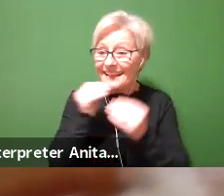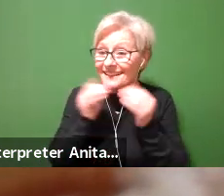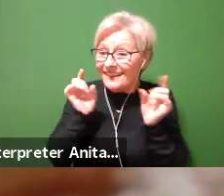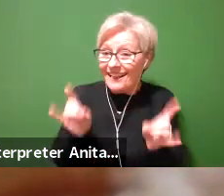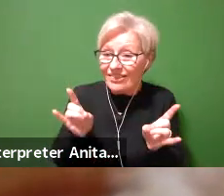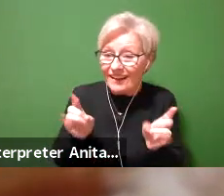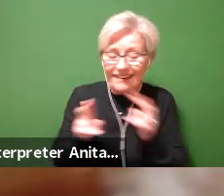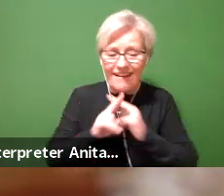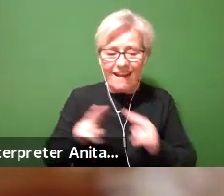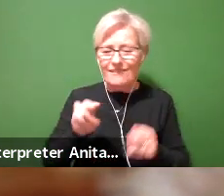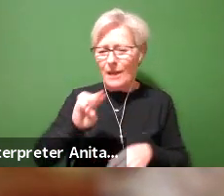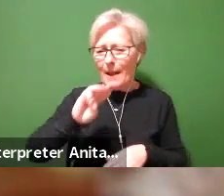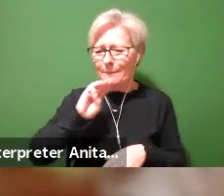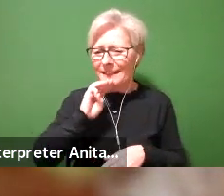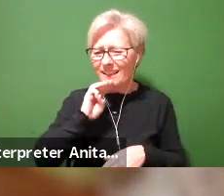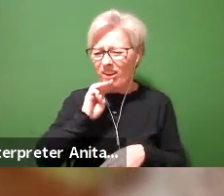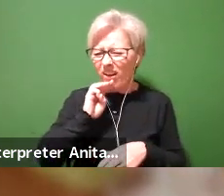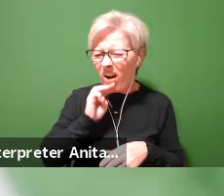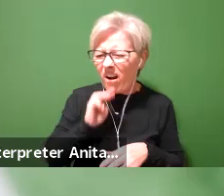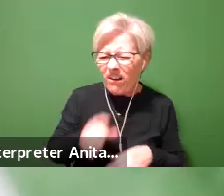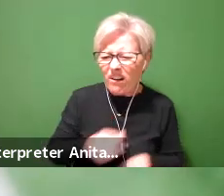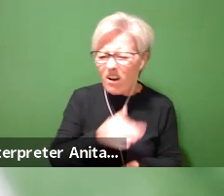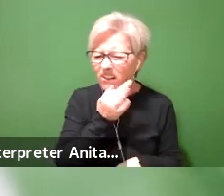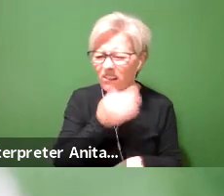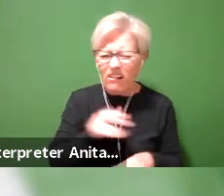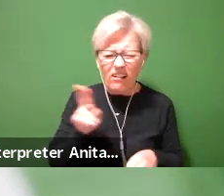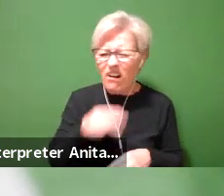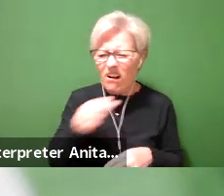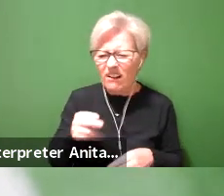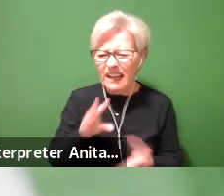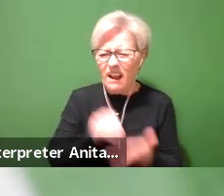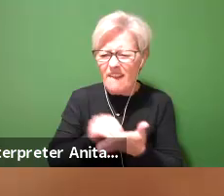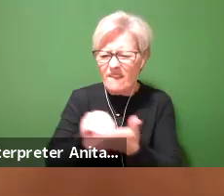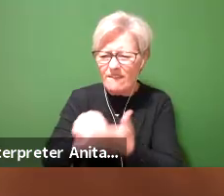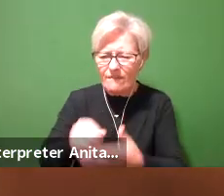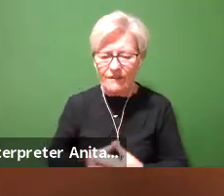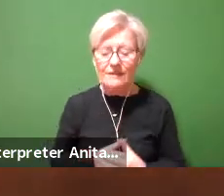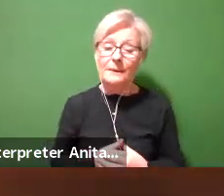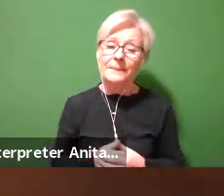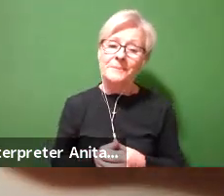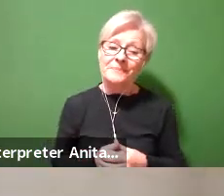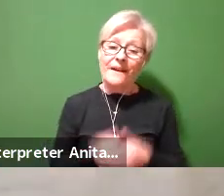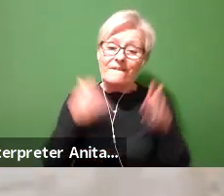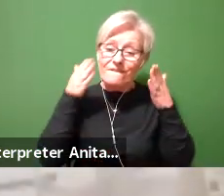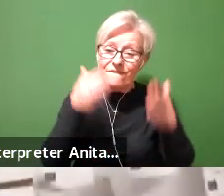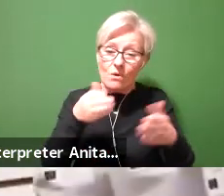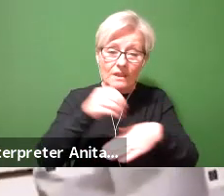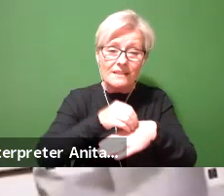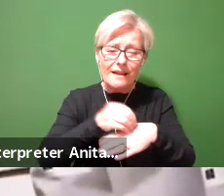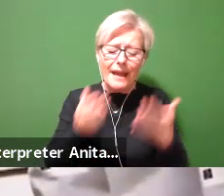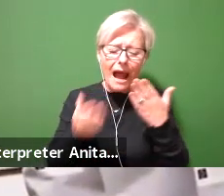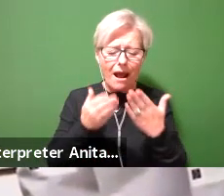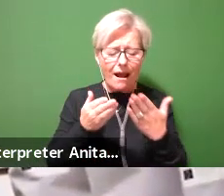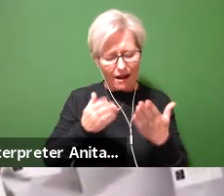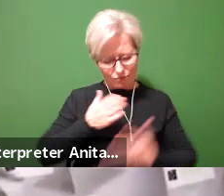It just means making different choices. Focus on how well you feel when you are eating well and exercising. So,